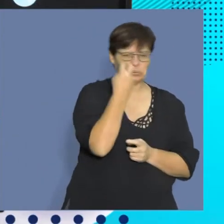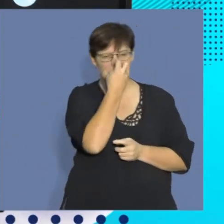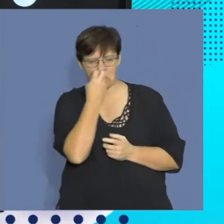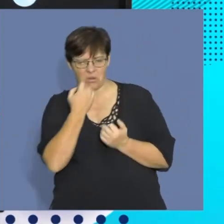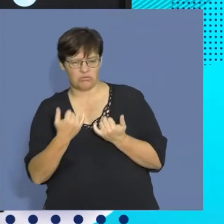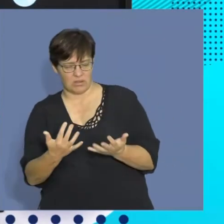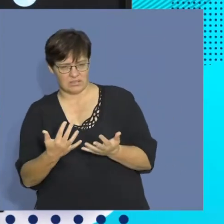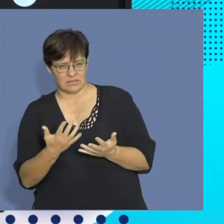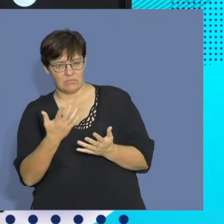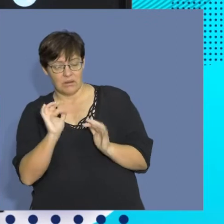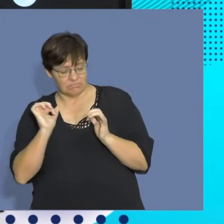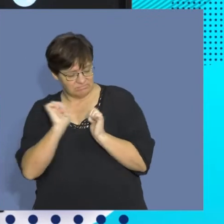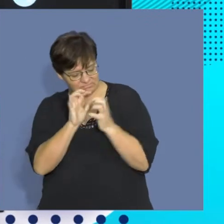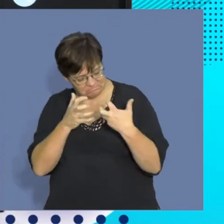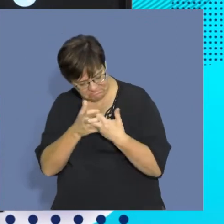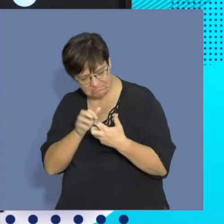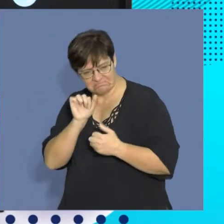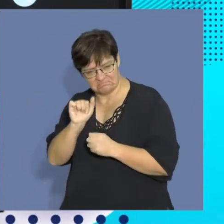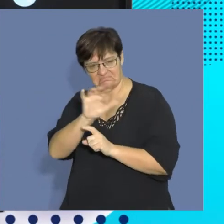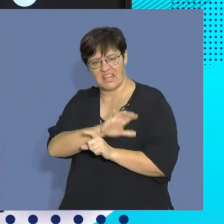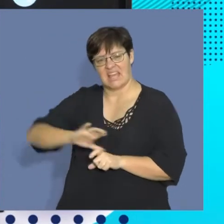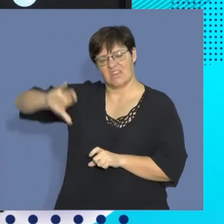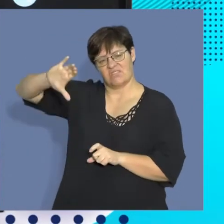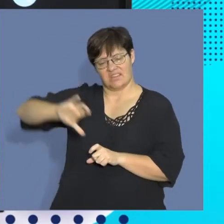sweet or sour grass, which are unique to the